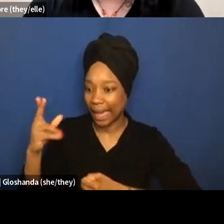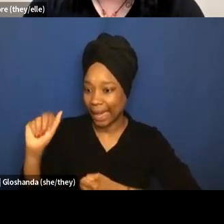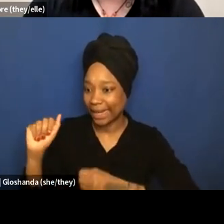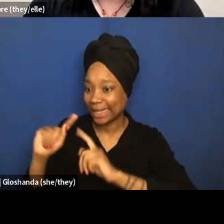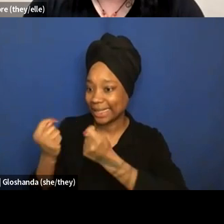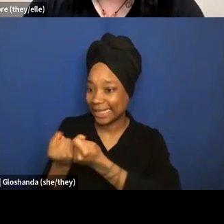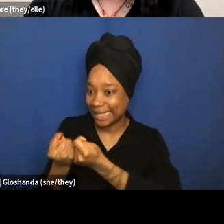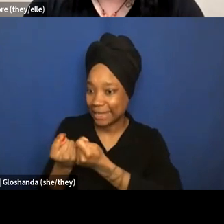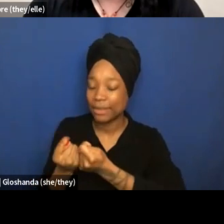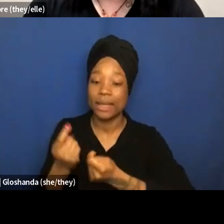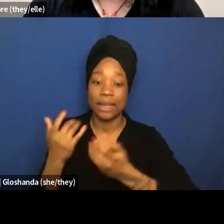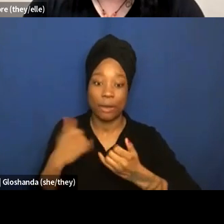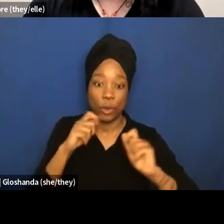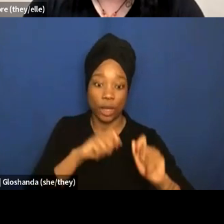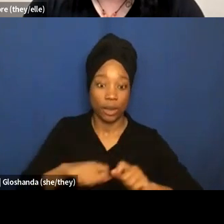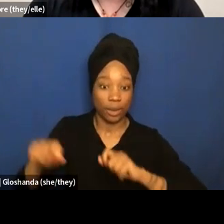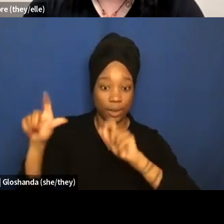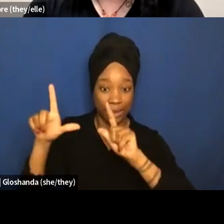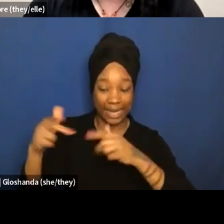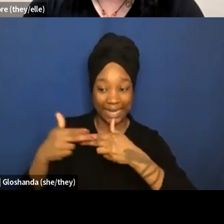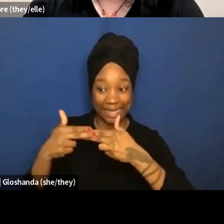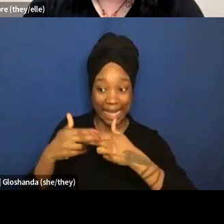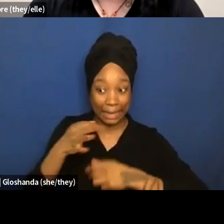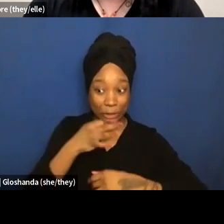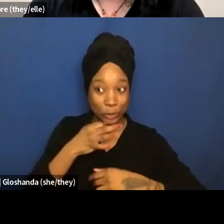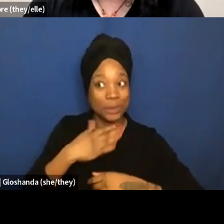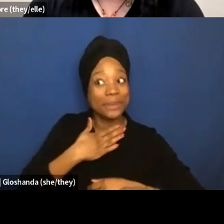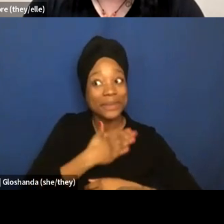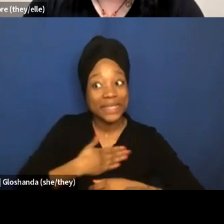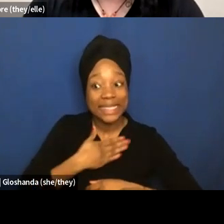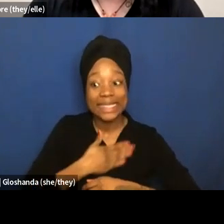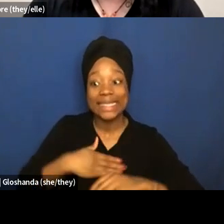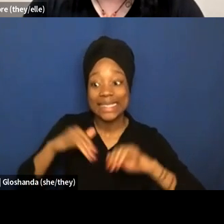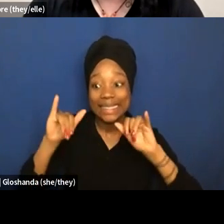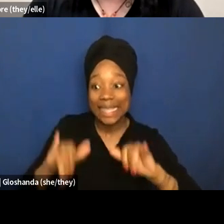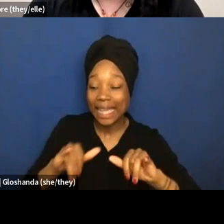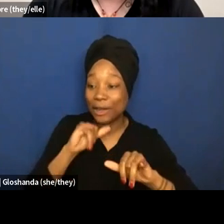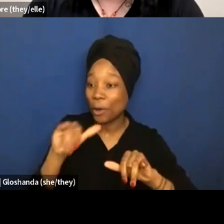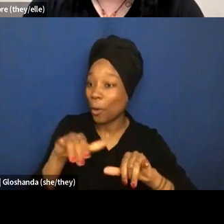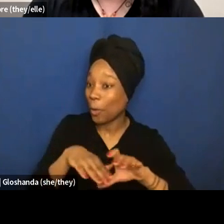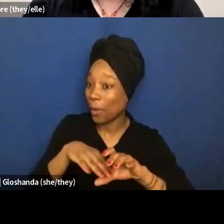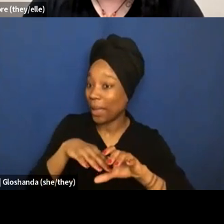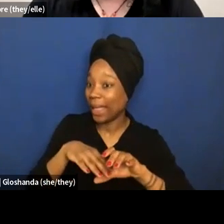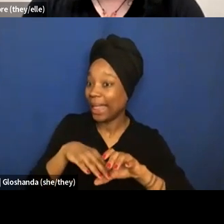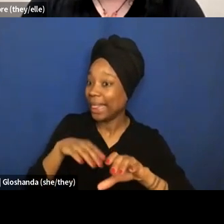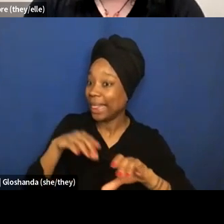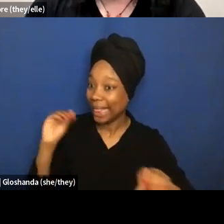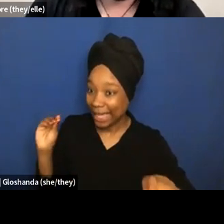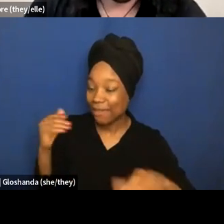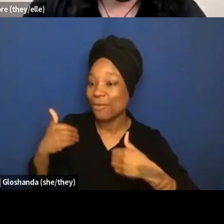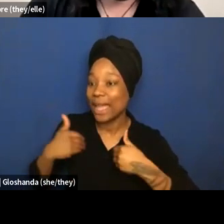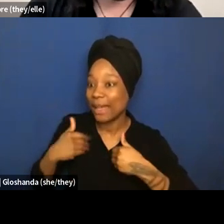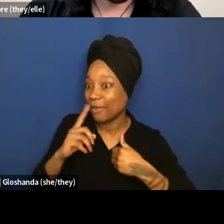going to throw a slide on the screen in a minute. And yes, please do hang on before you leave, because we have a really exciting announcement,